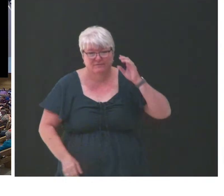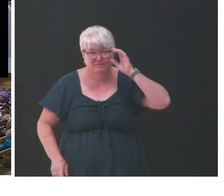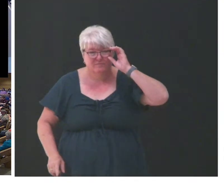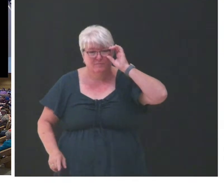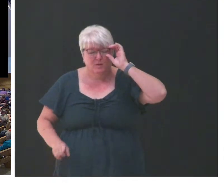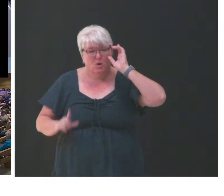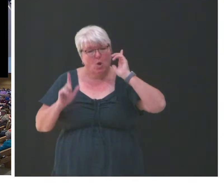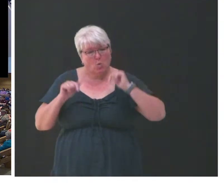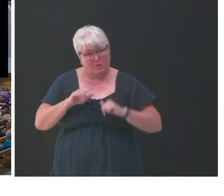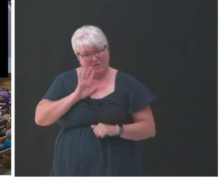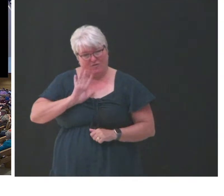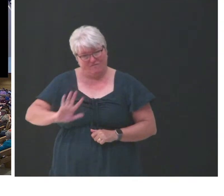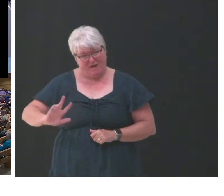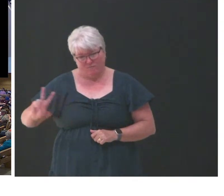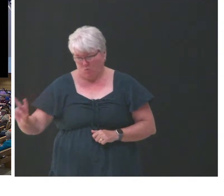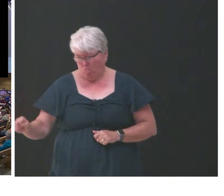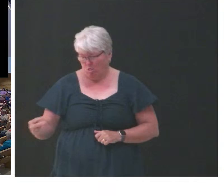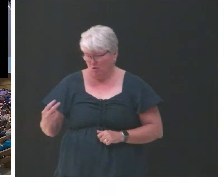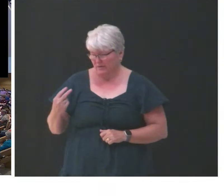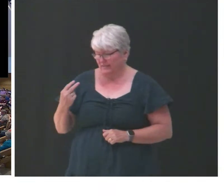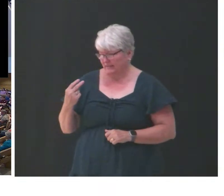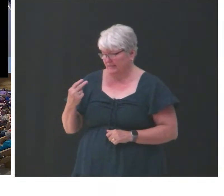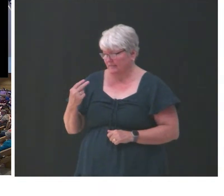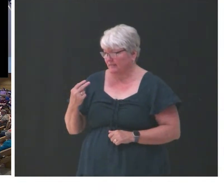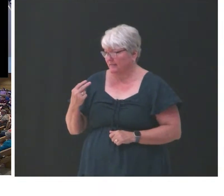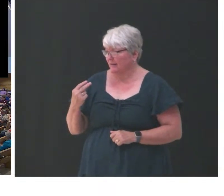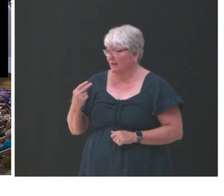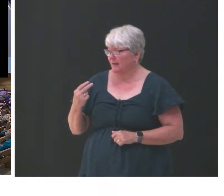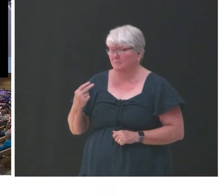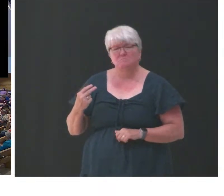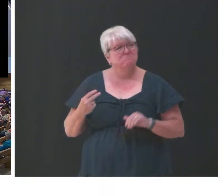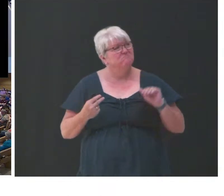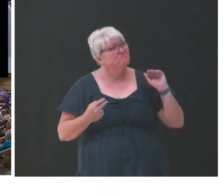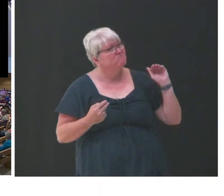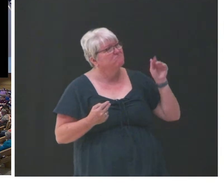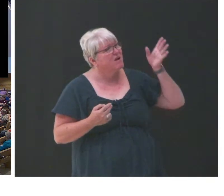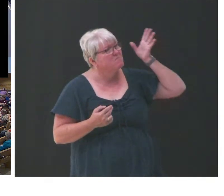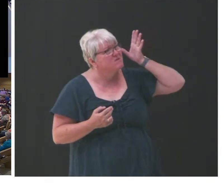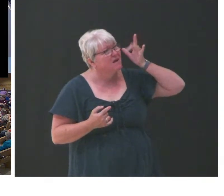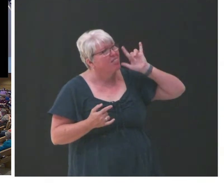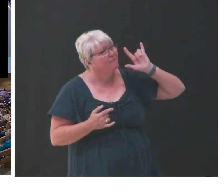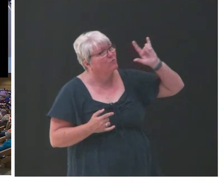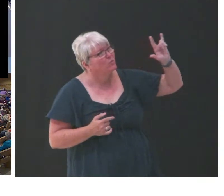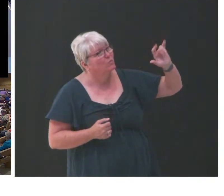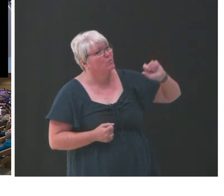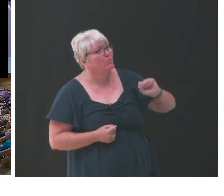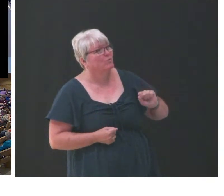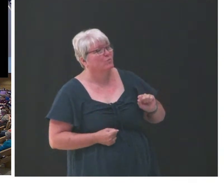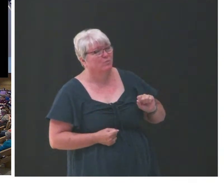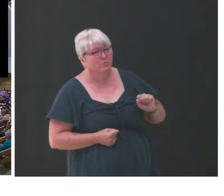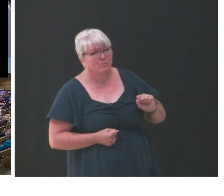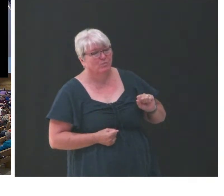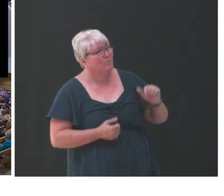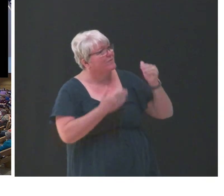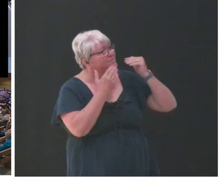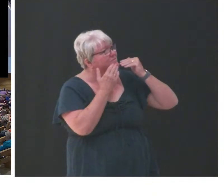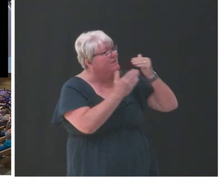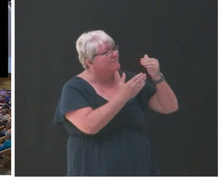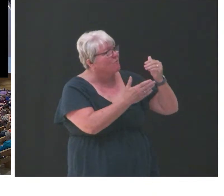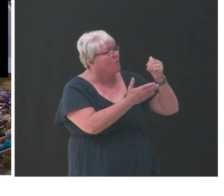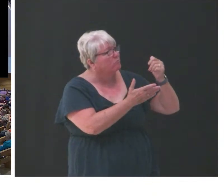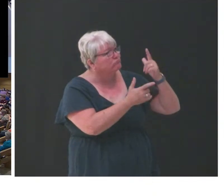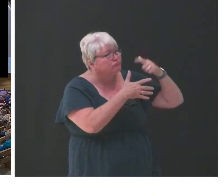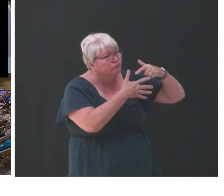But when your 5-year-old looks at you, says, Papa, I love you. Thanks for what you do for